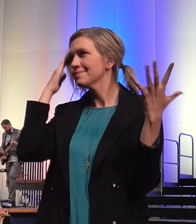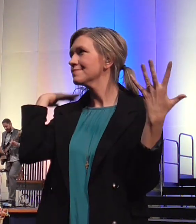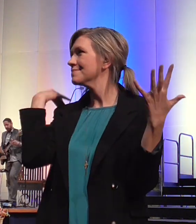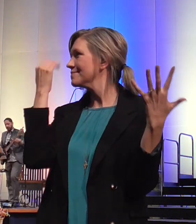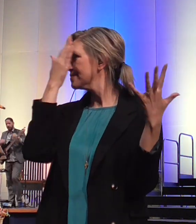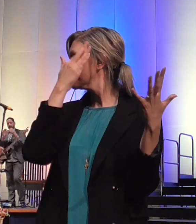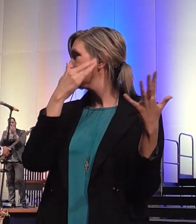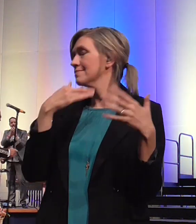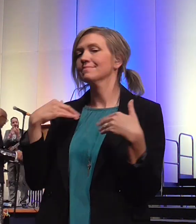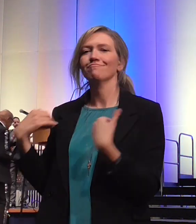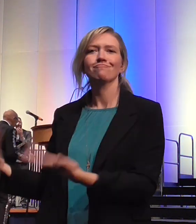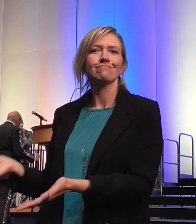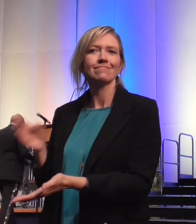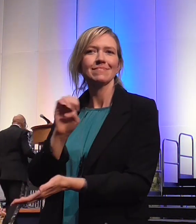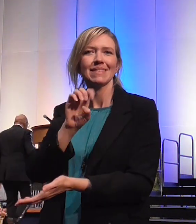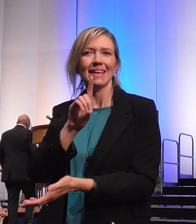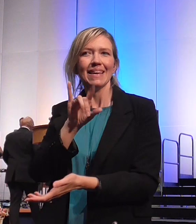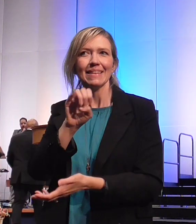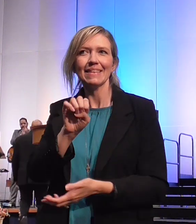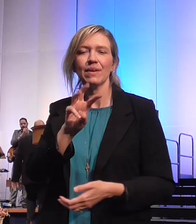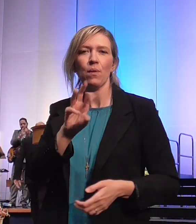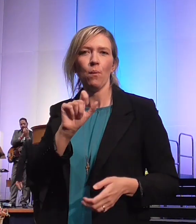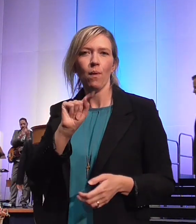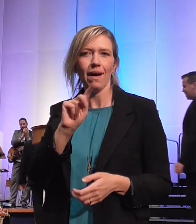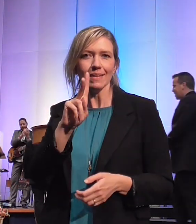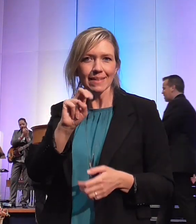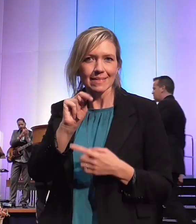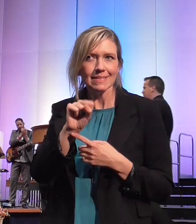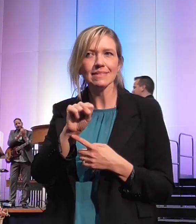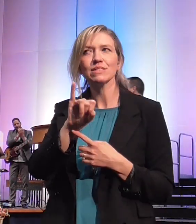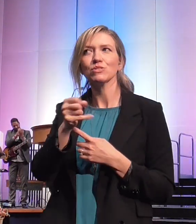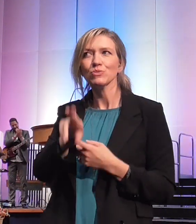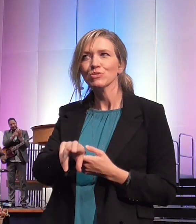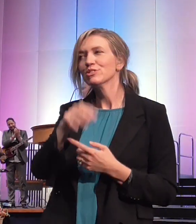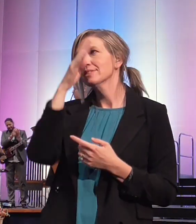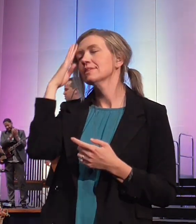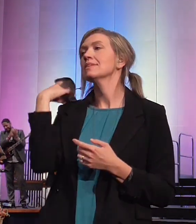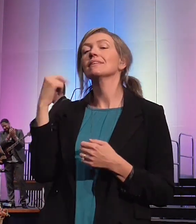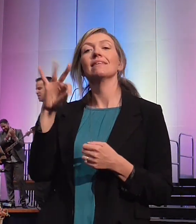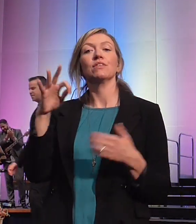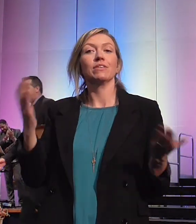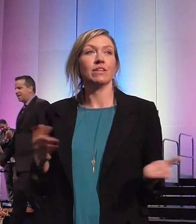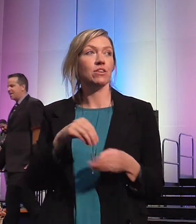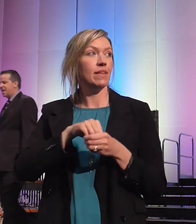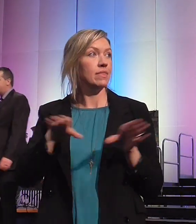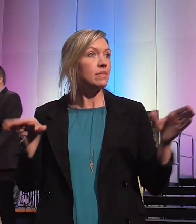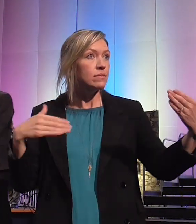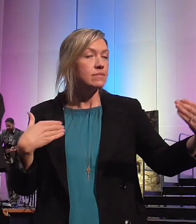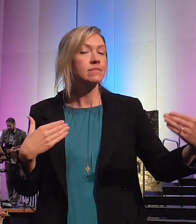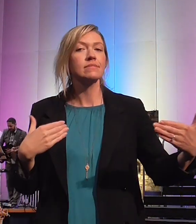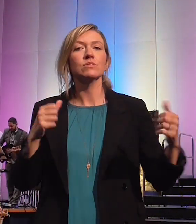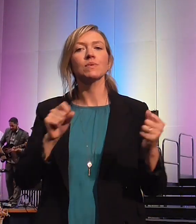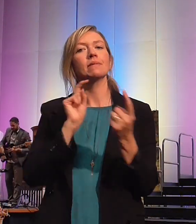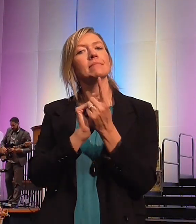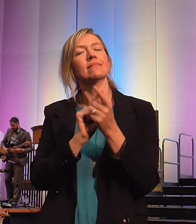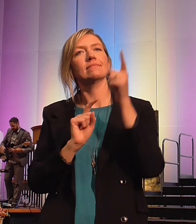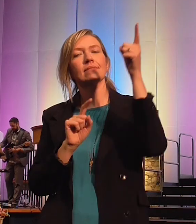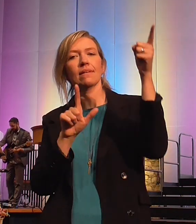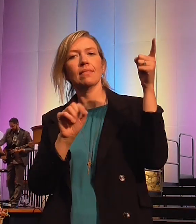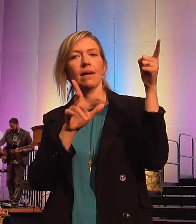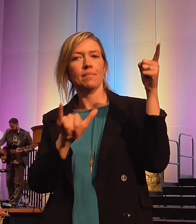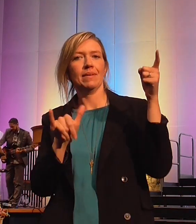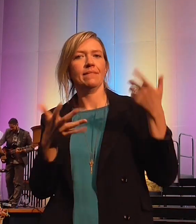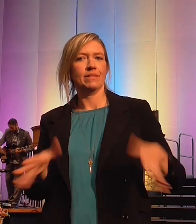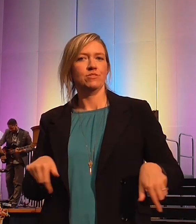All right. Eddie Watkins Jr., everybody. If you're here in the sanctuary, you can meet Eddie in the